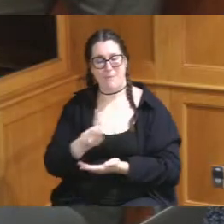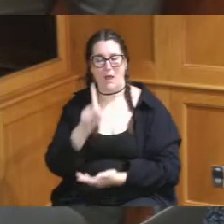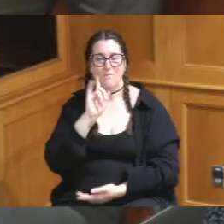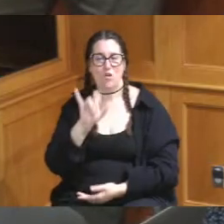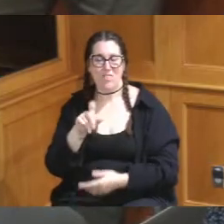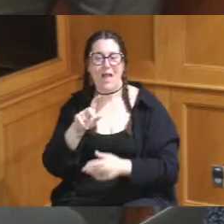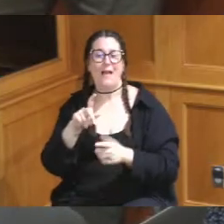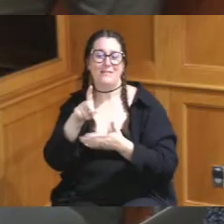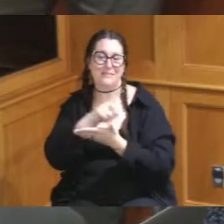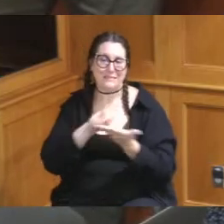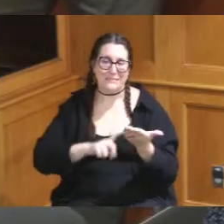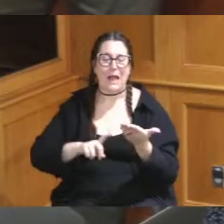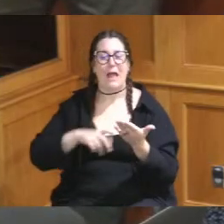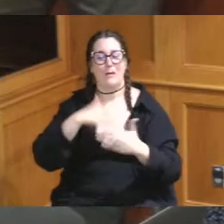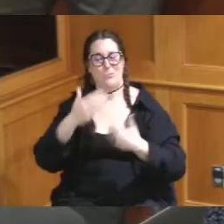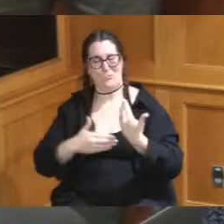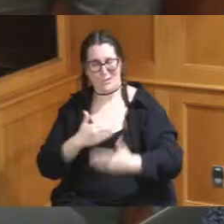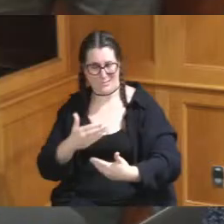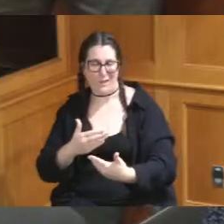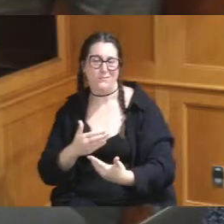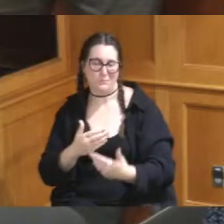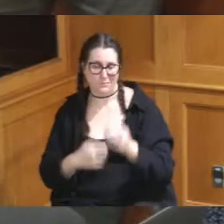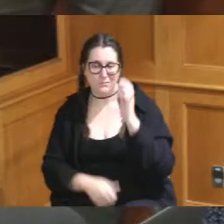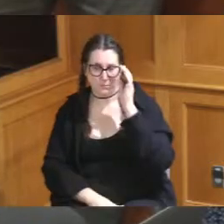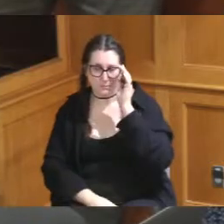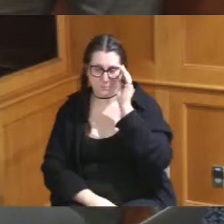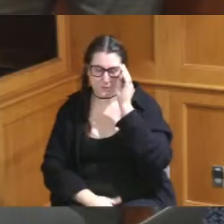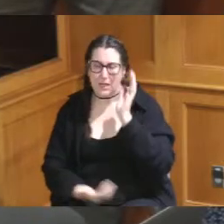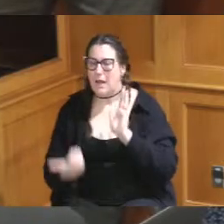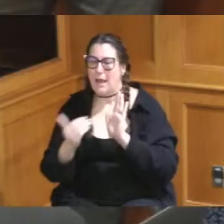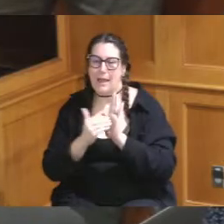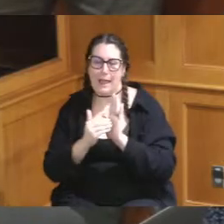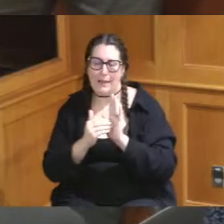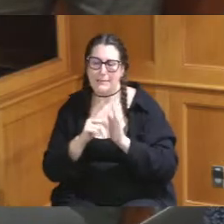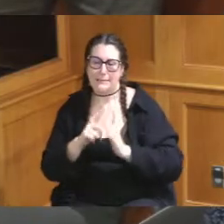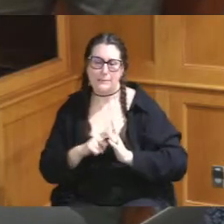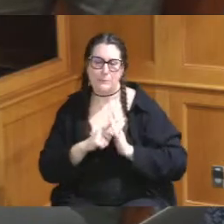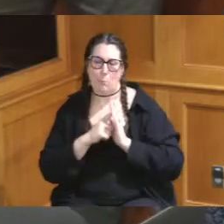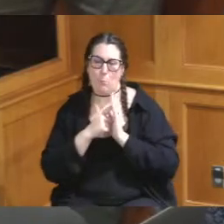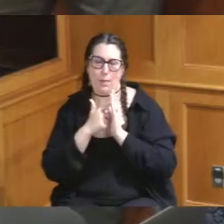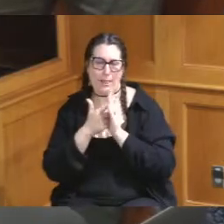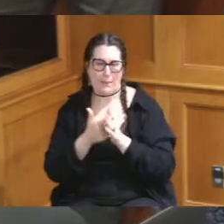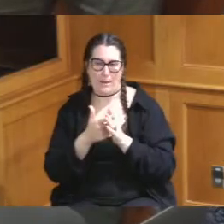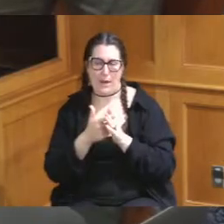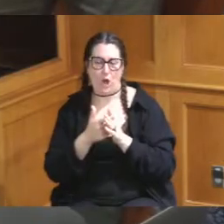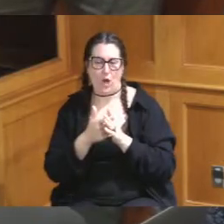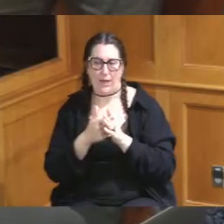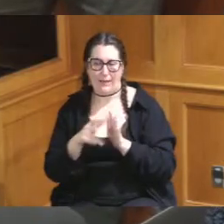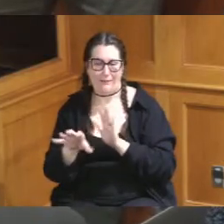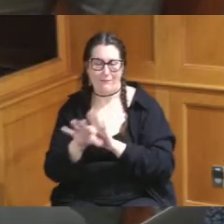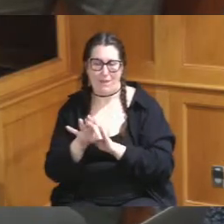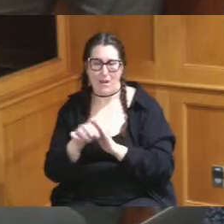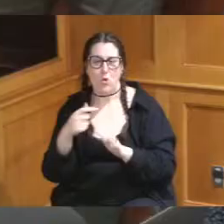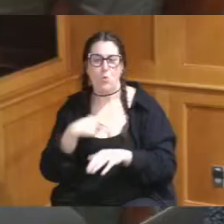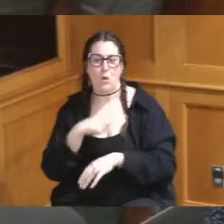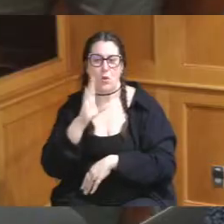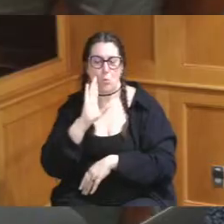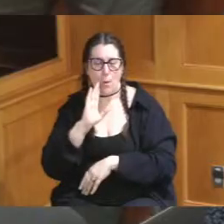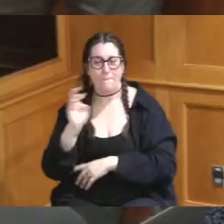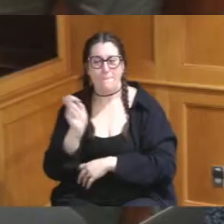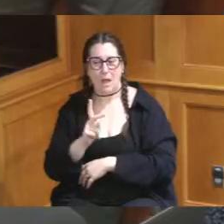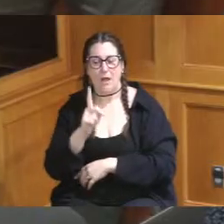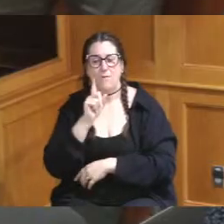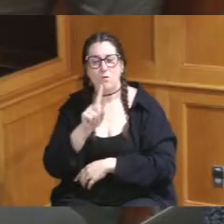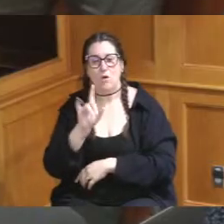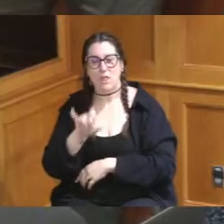and construction funds for this project. Again, this is just for preliminary utility relocation. Today, we will come back with a request for an